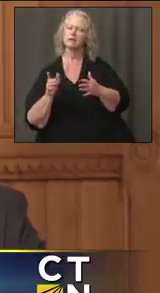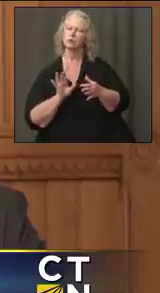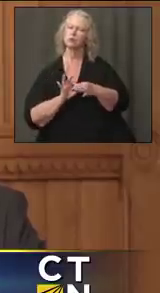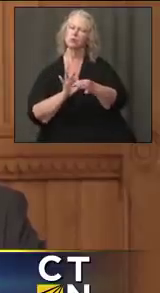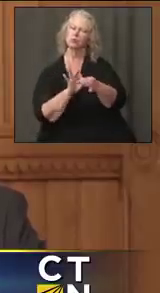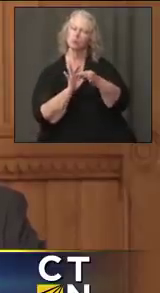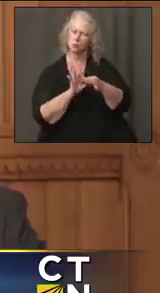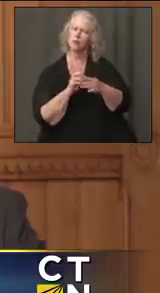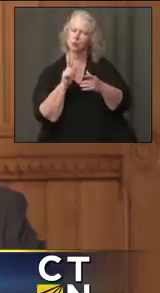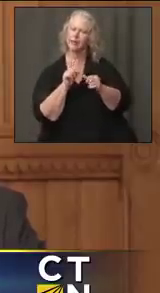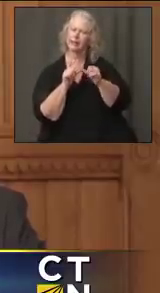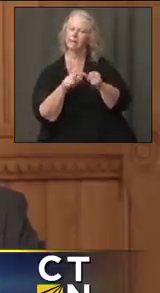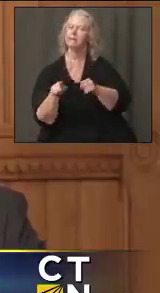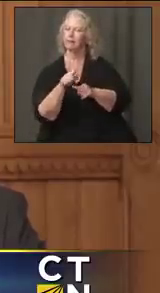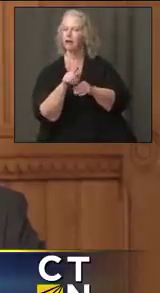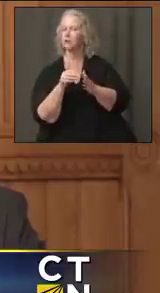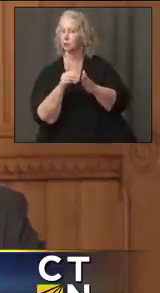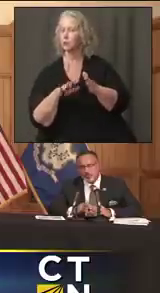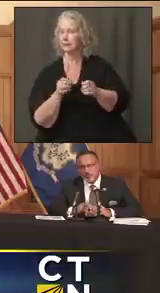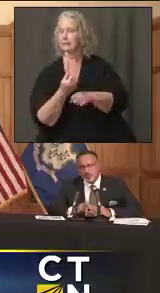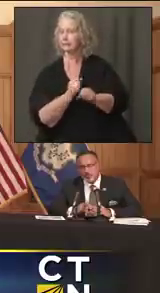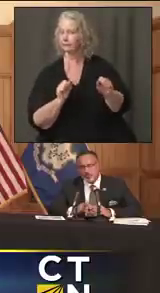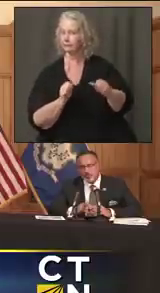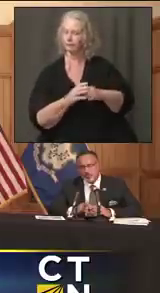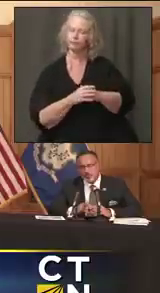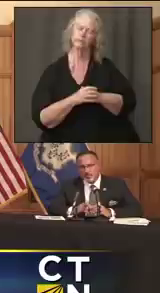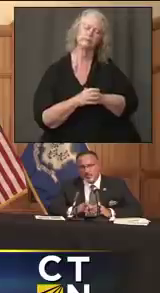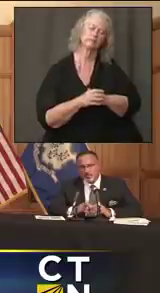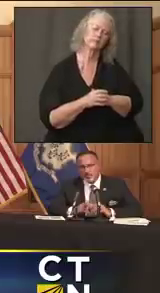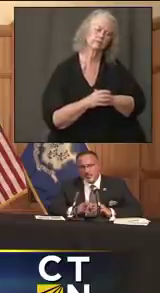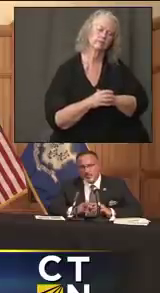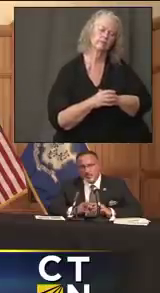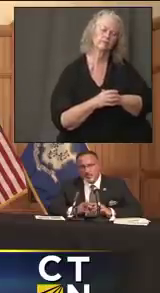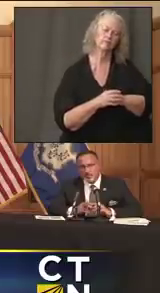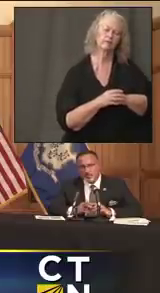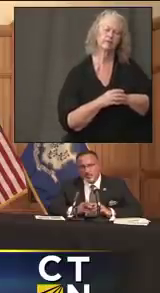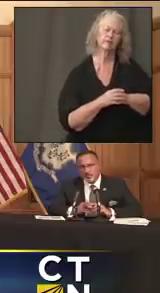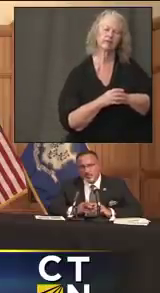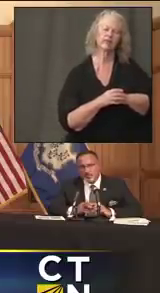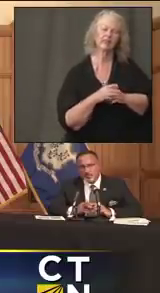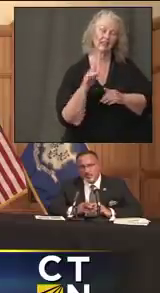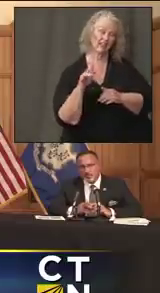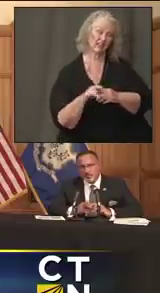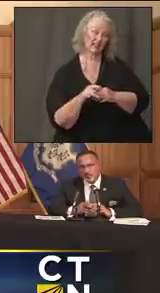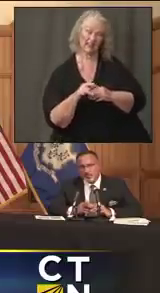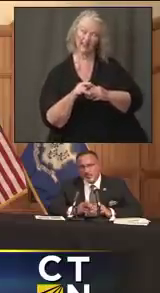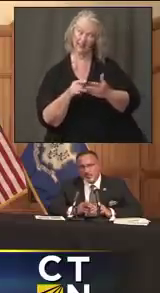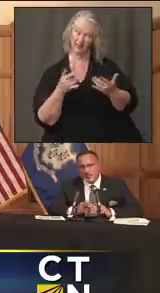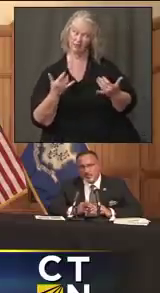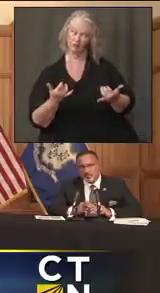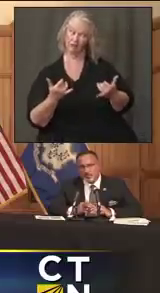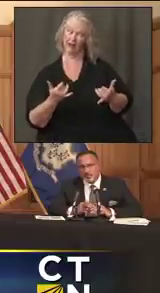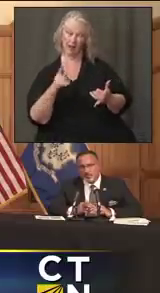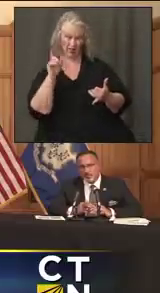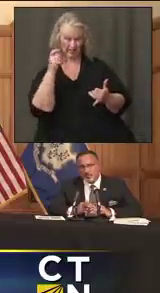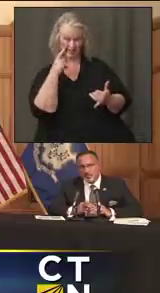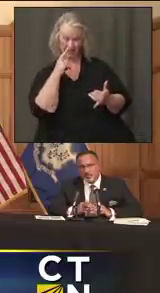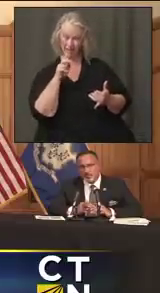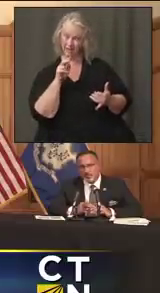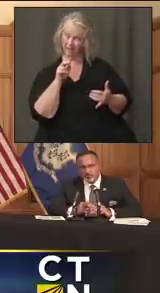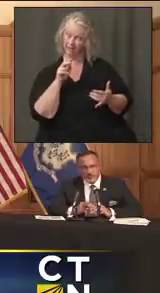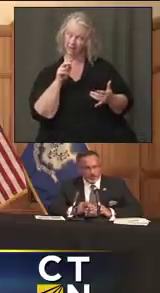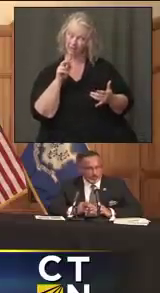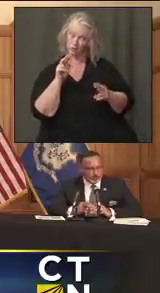safe. And the state's looking at least at a deficit north of $2 billion,